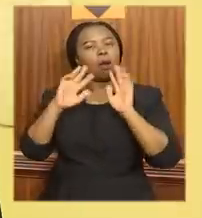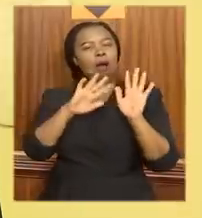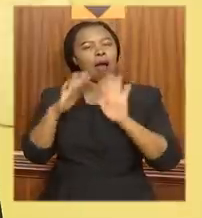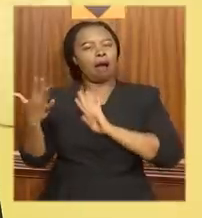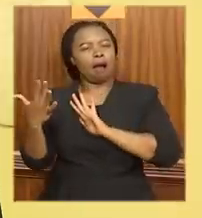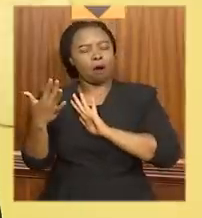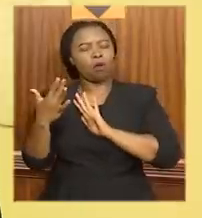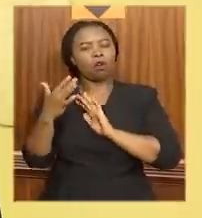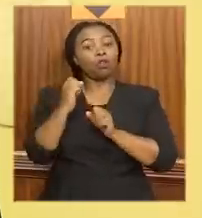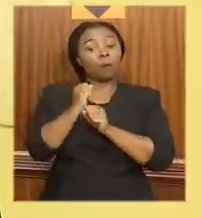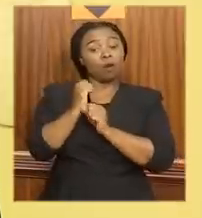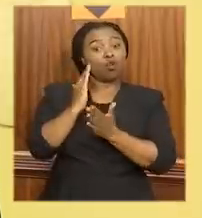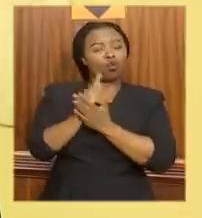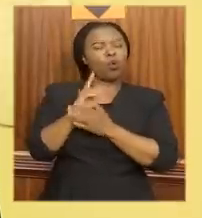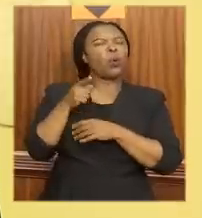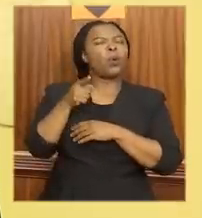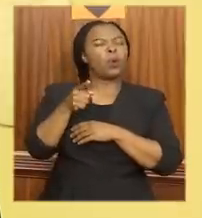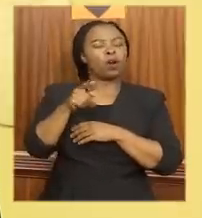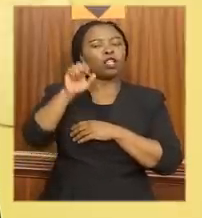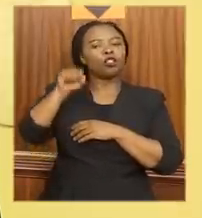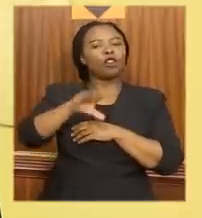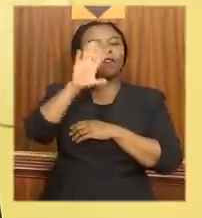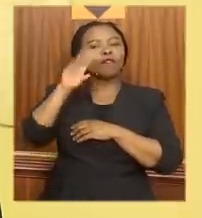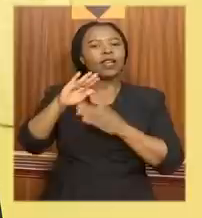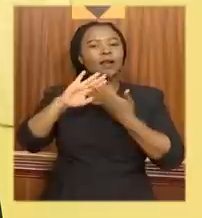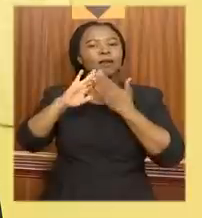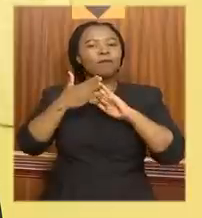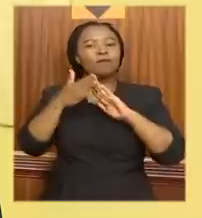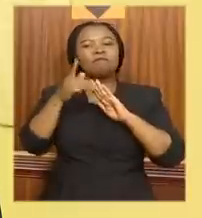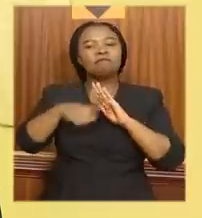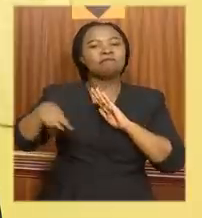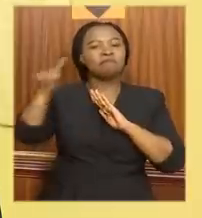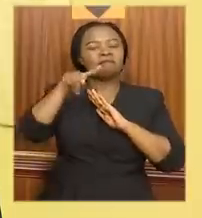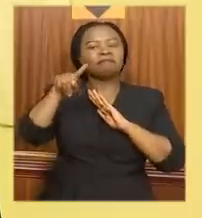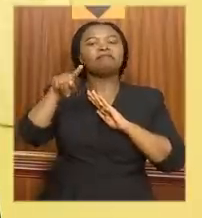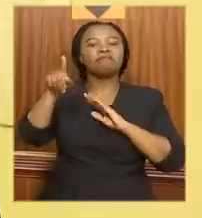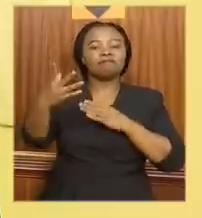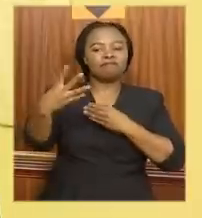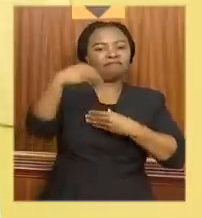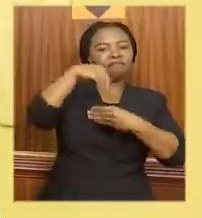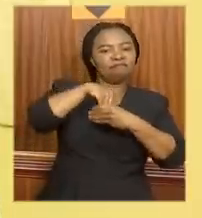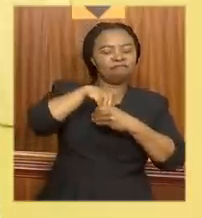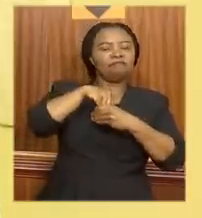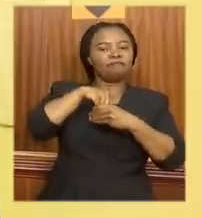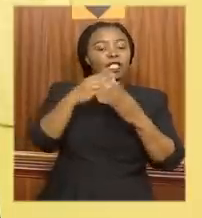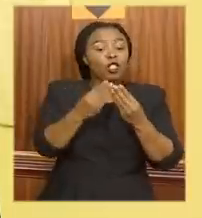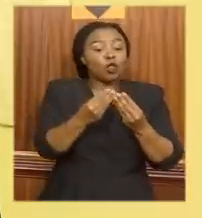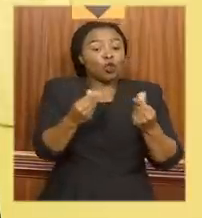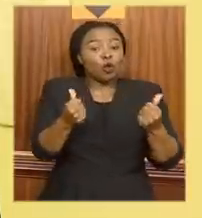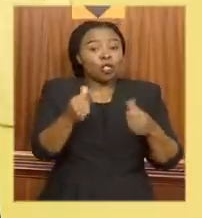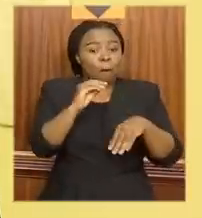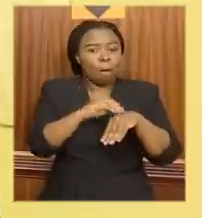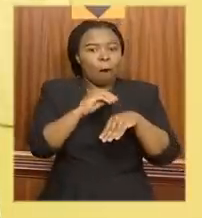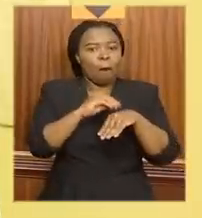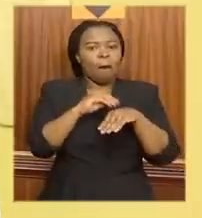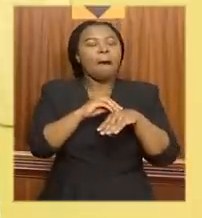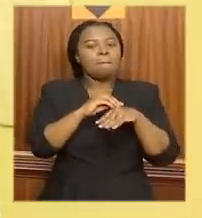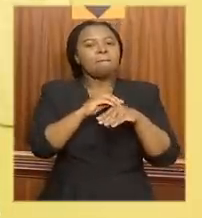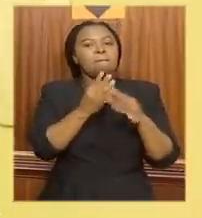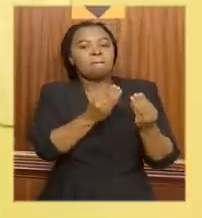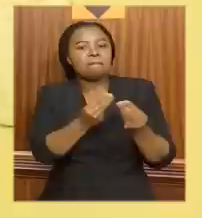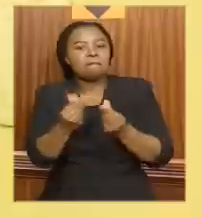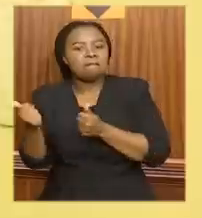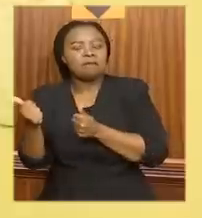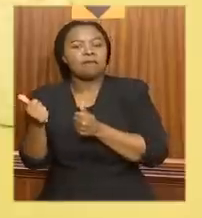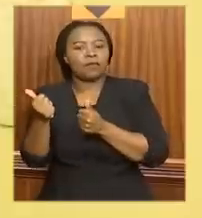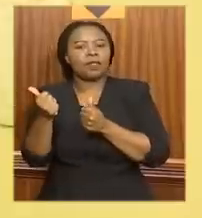South African society are involved in finding solutions to this problem, as this is